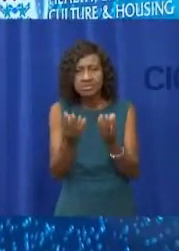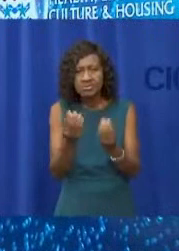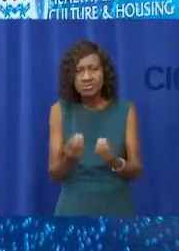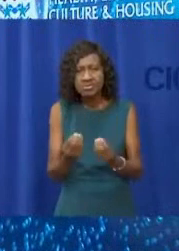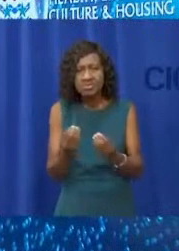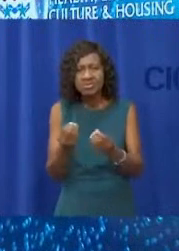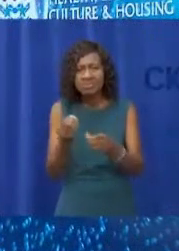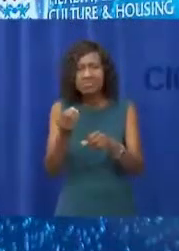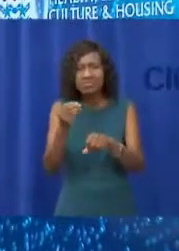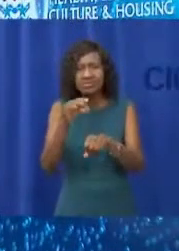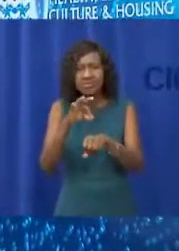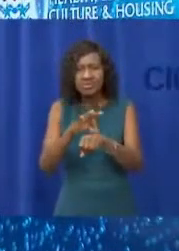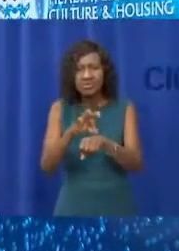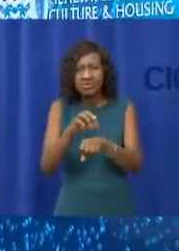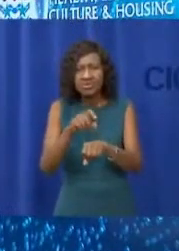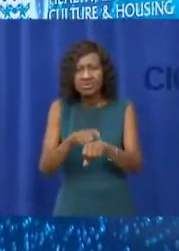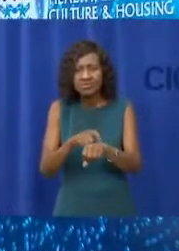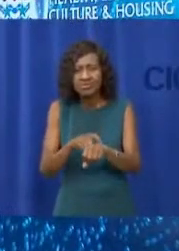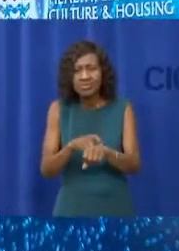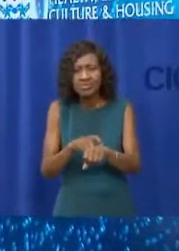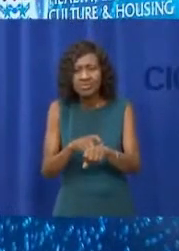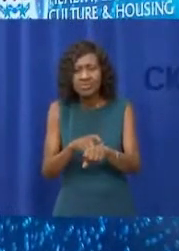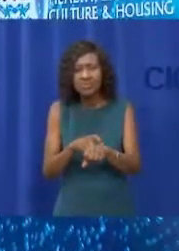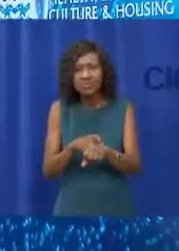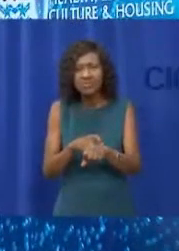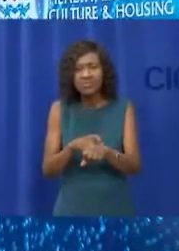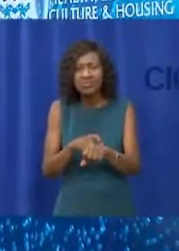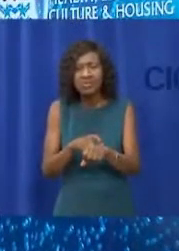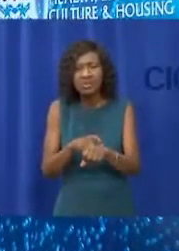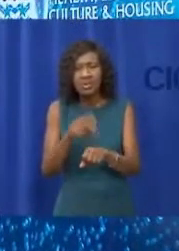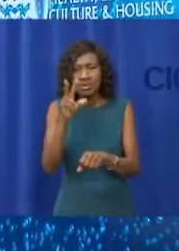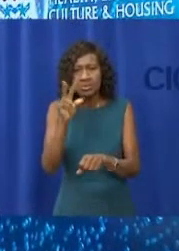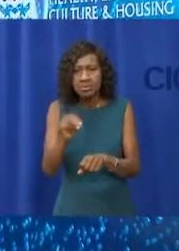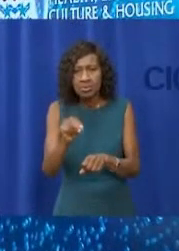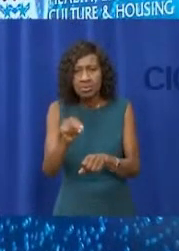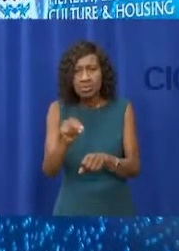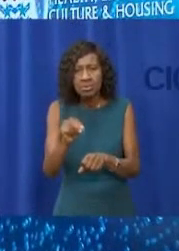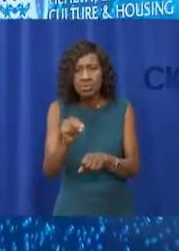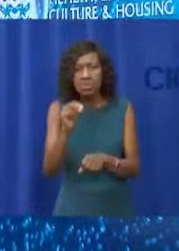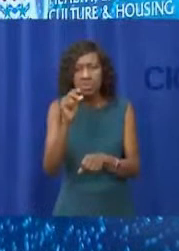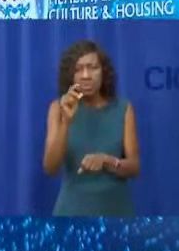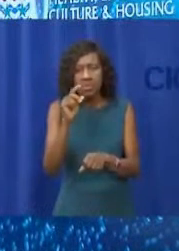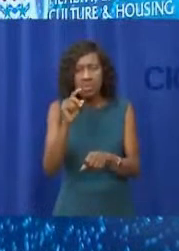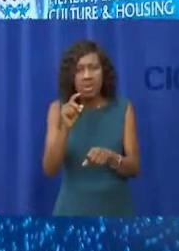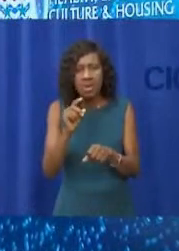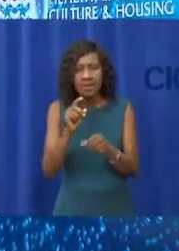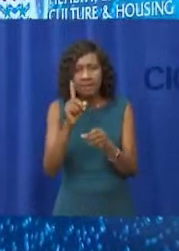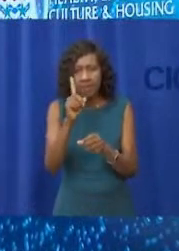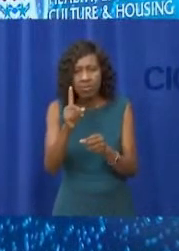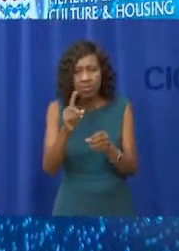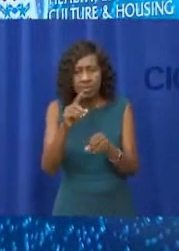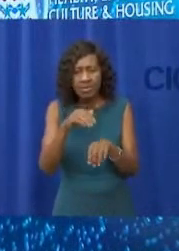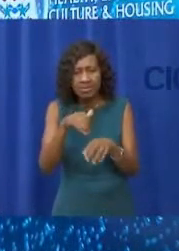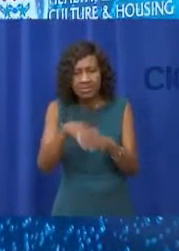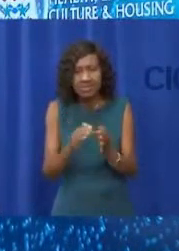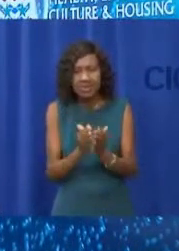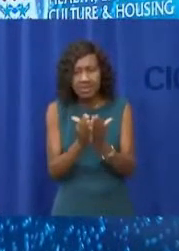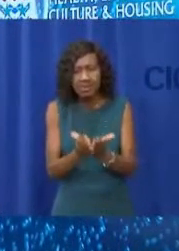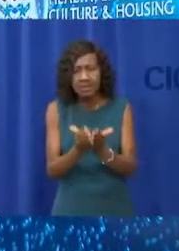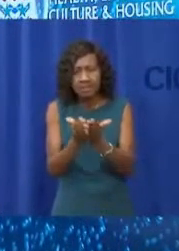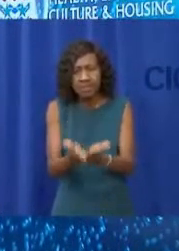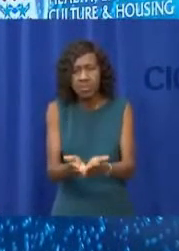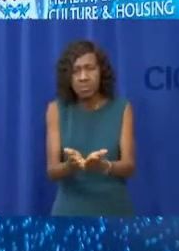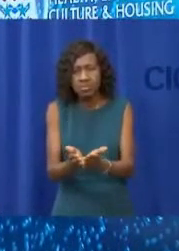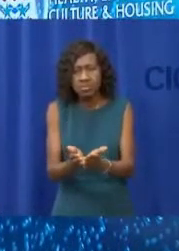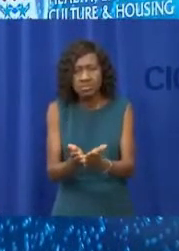it precludes or excludes any marine activity. So therefore, there should be no marine activity during the curfew period. And